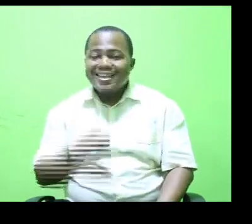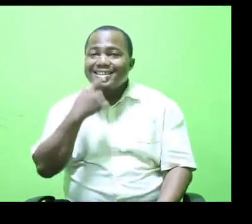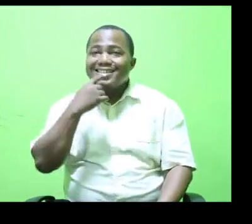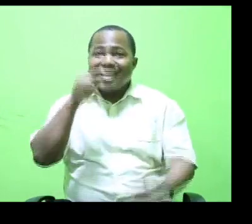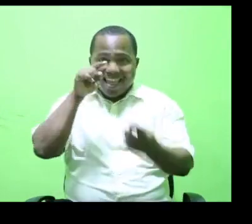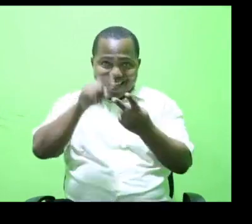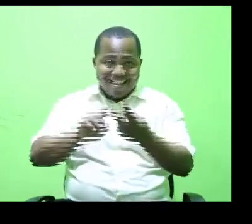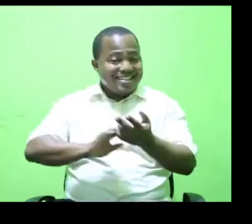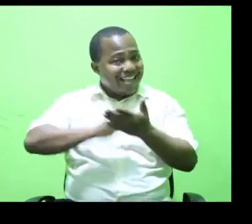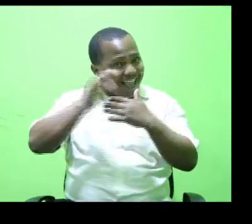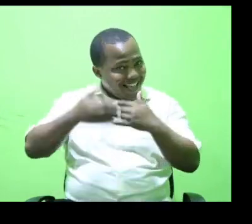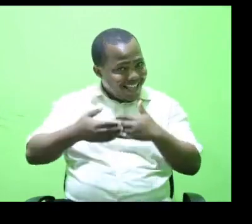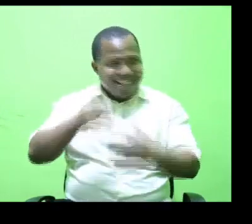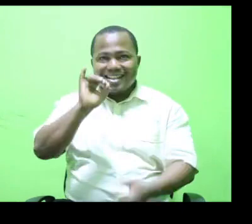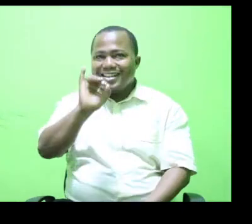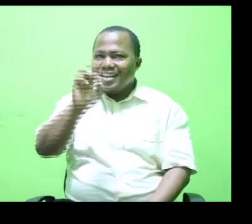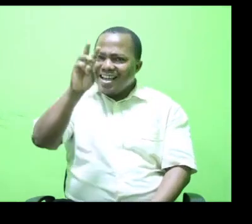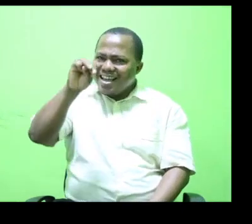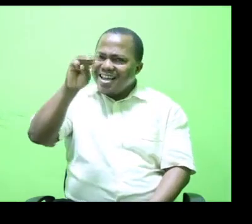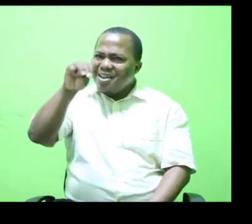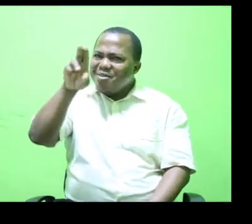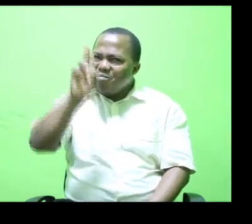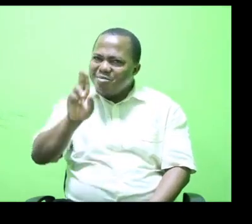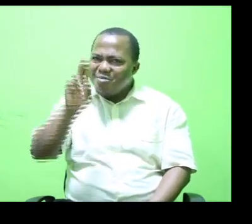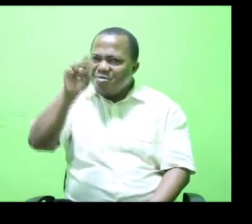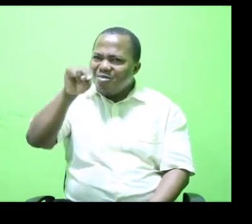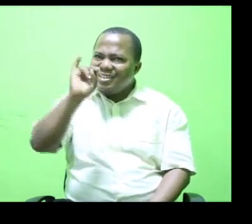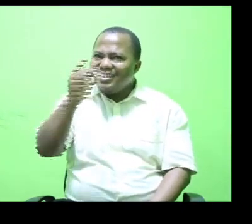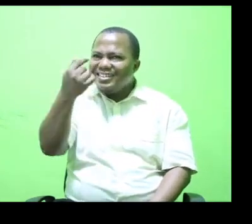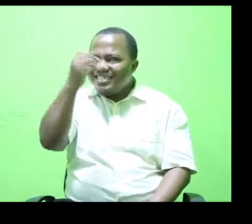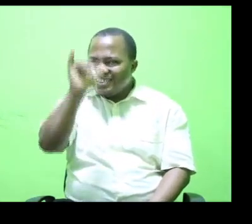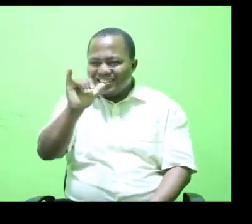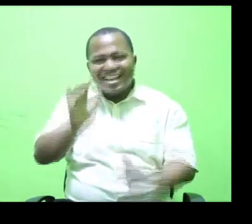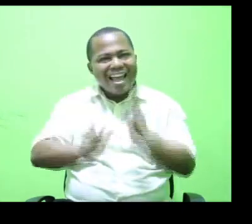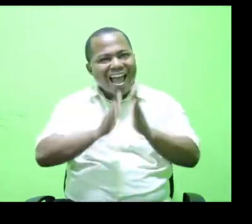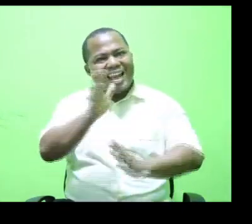Say it again, please. Immunity.